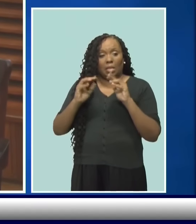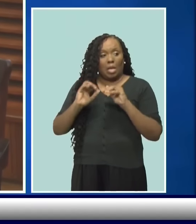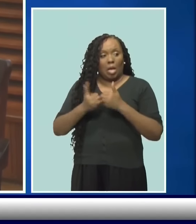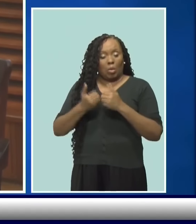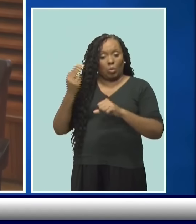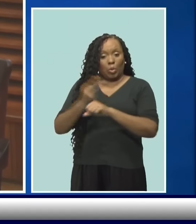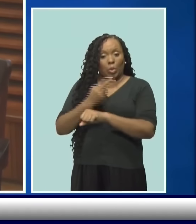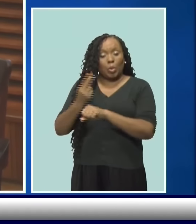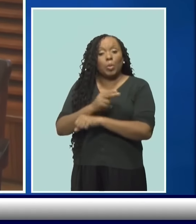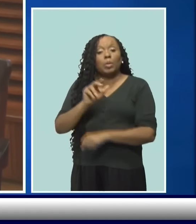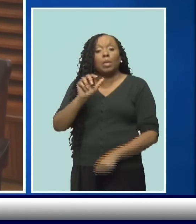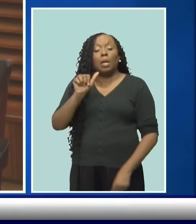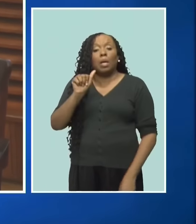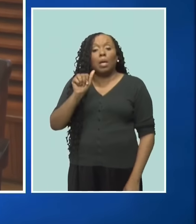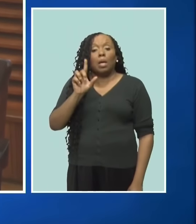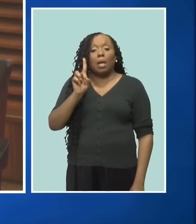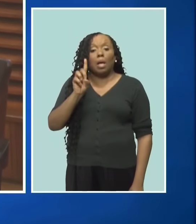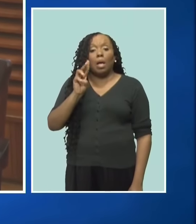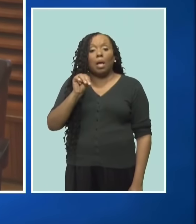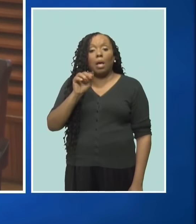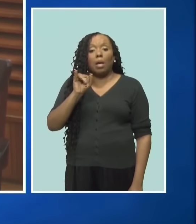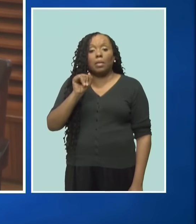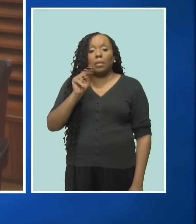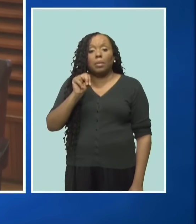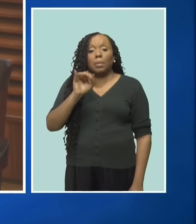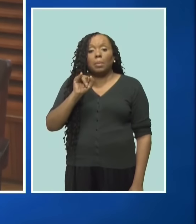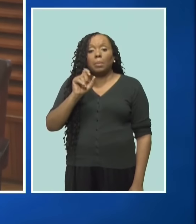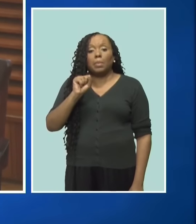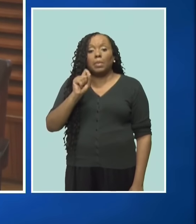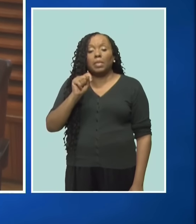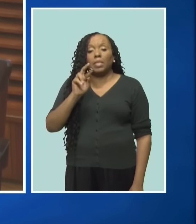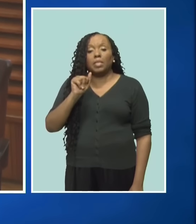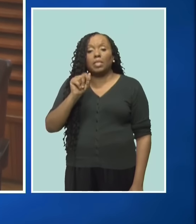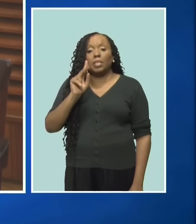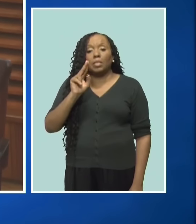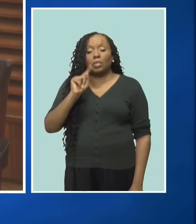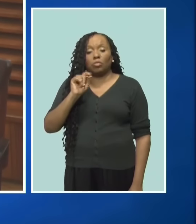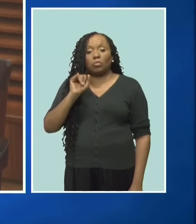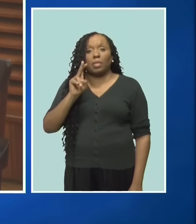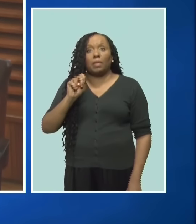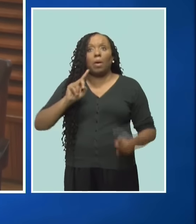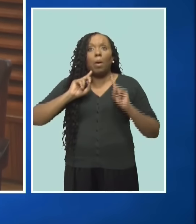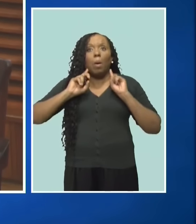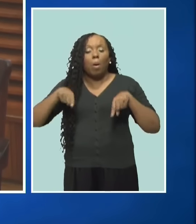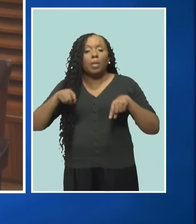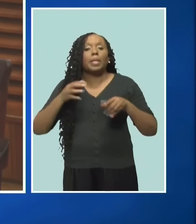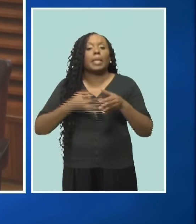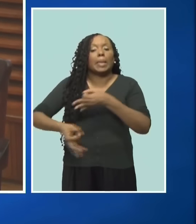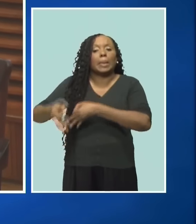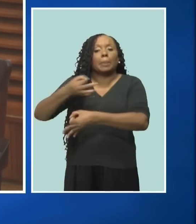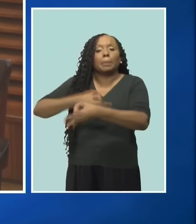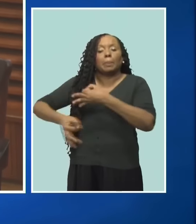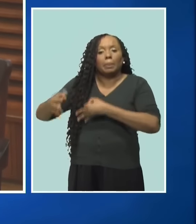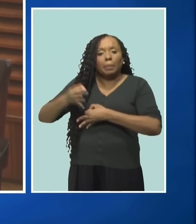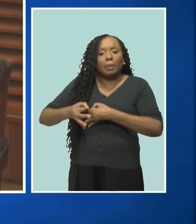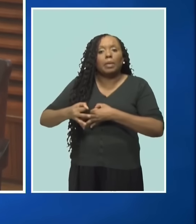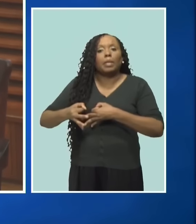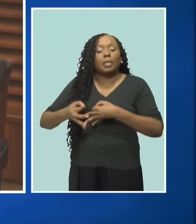the administrative orders in place of summary prosecutions, prosecutions for